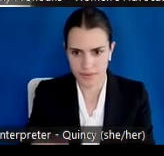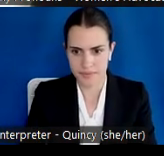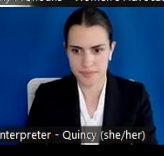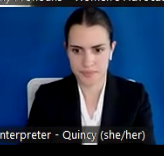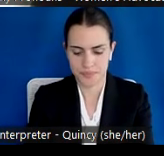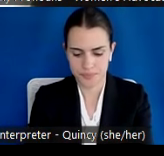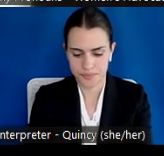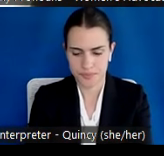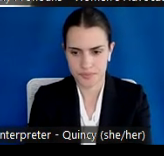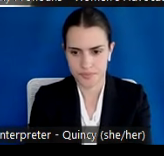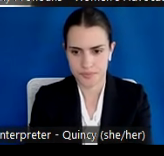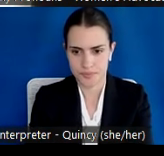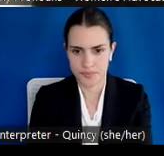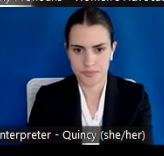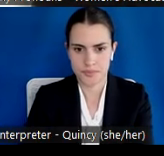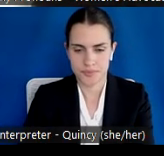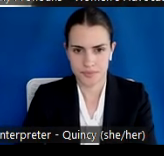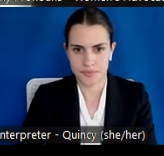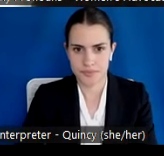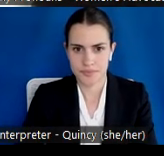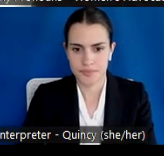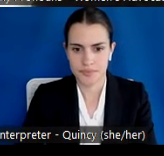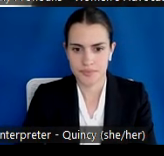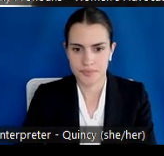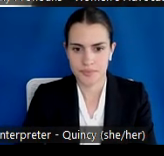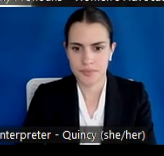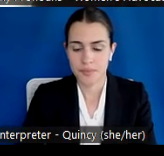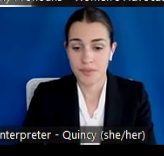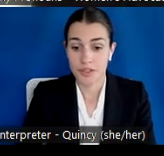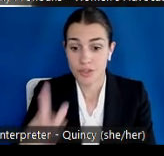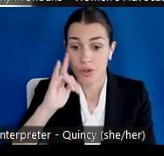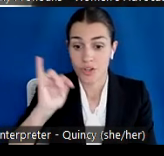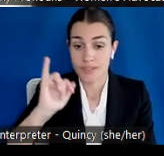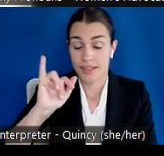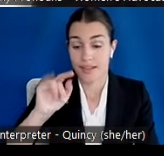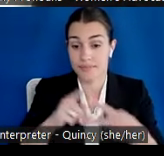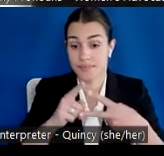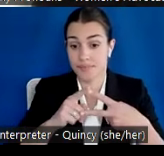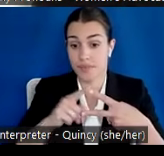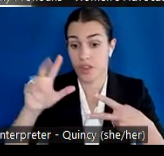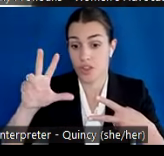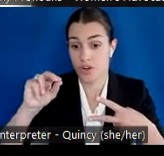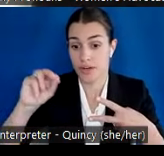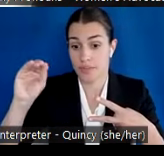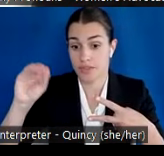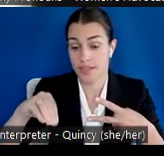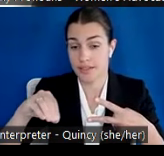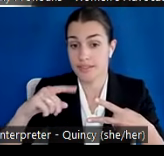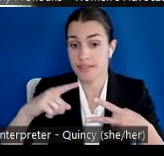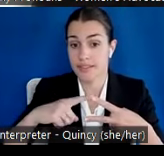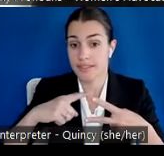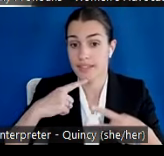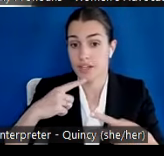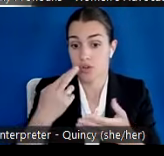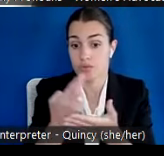it. So it looks like 30% of those who responded to the poll said that resources